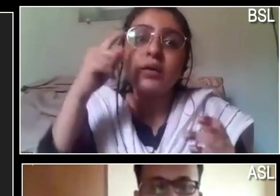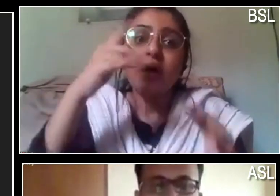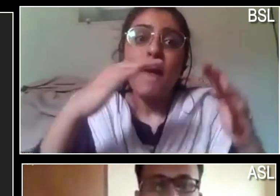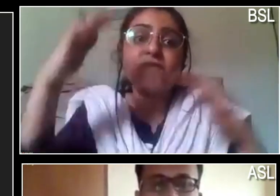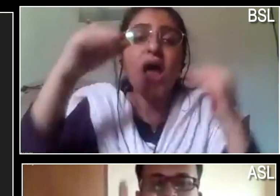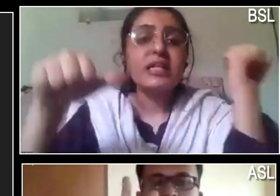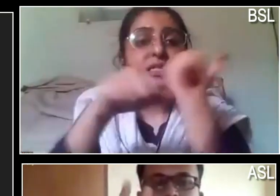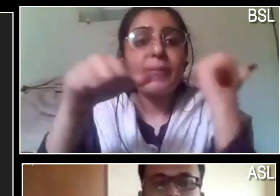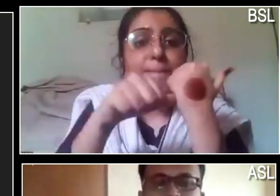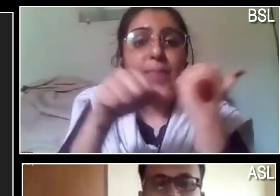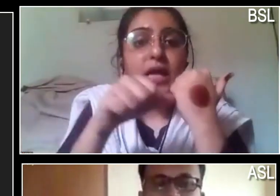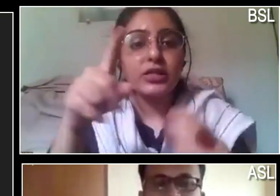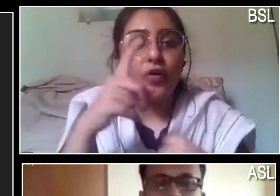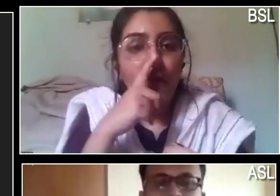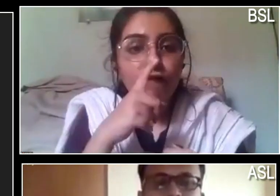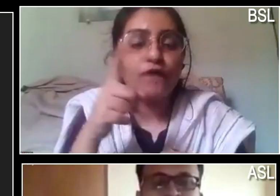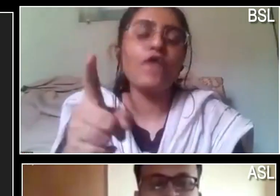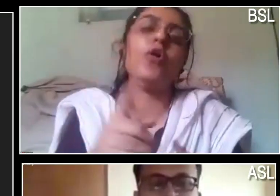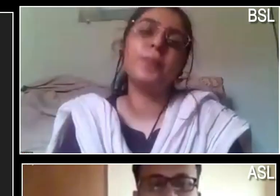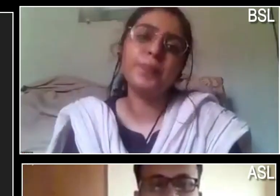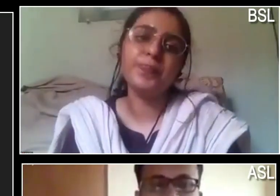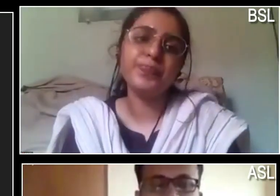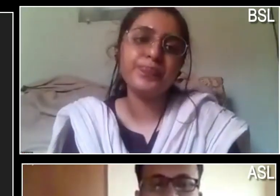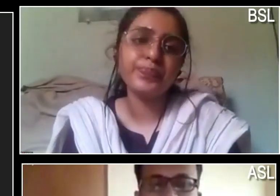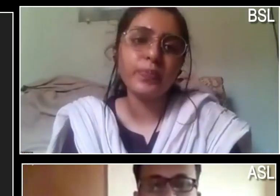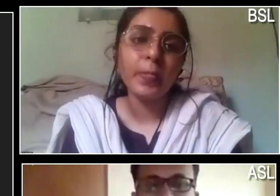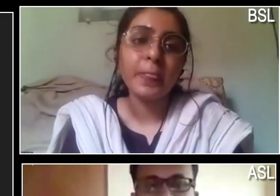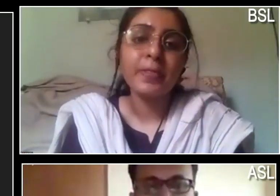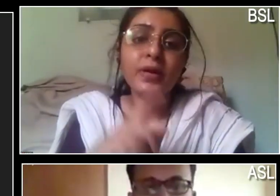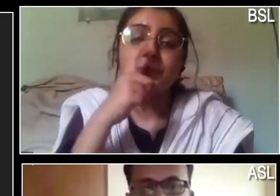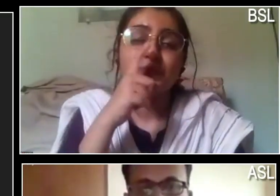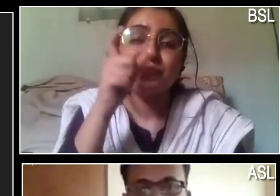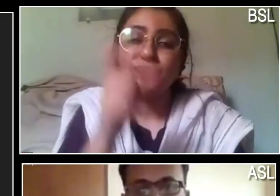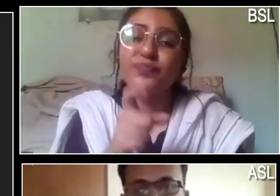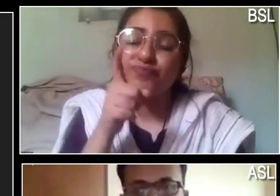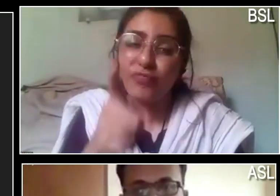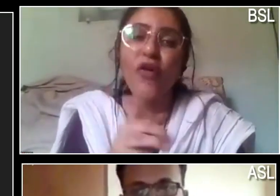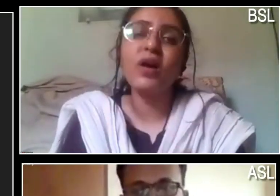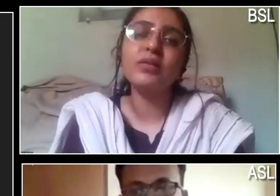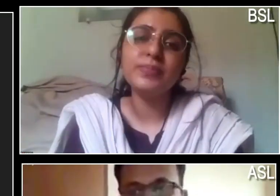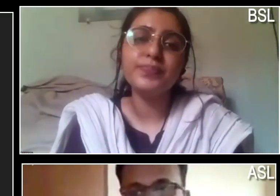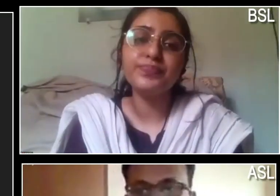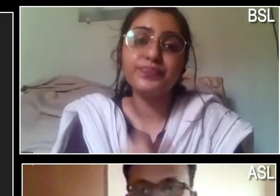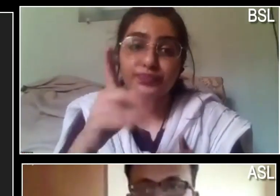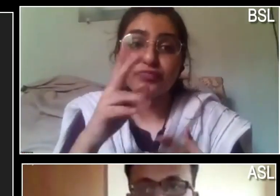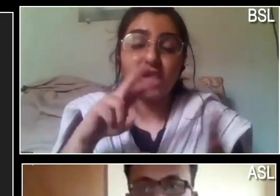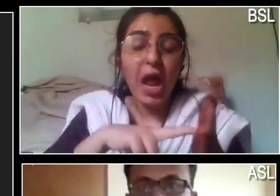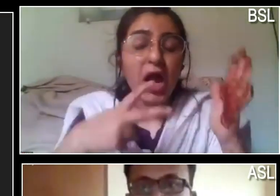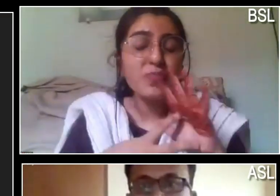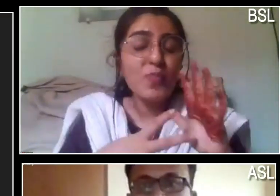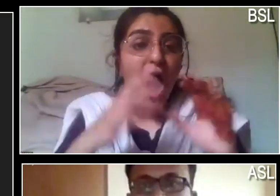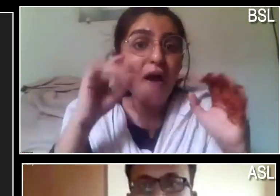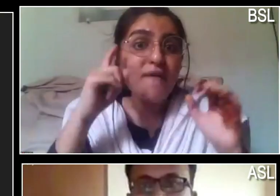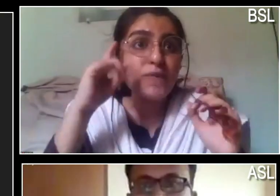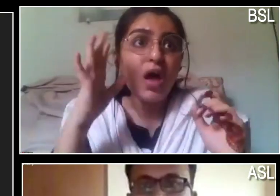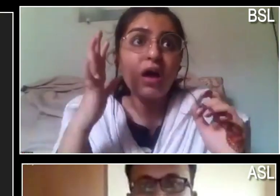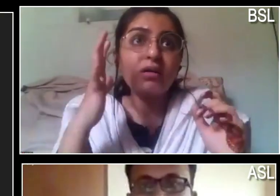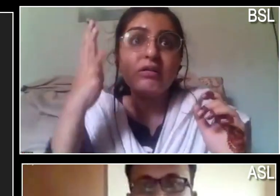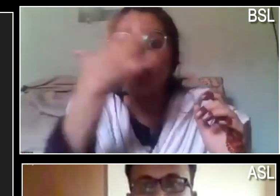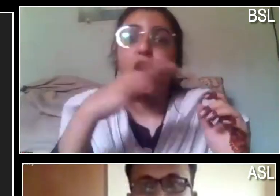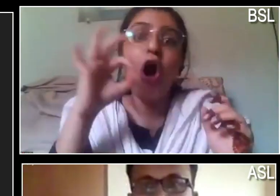Special Interest Group. Gunela, I know you have a very wonderful experience and